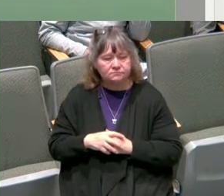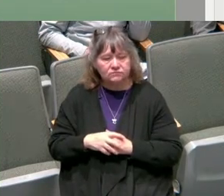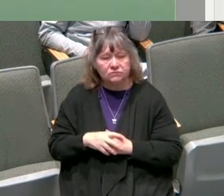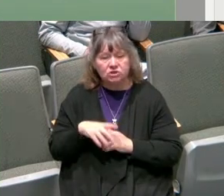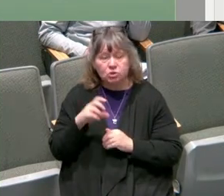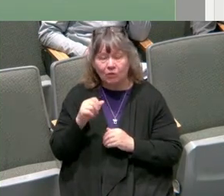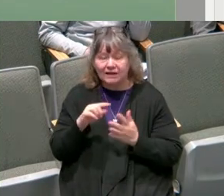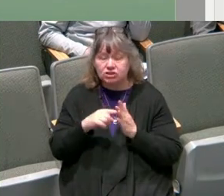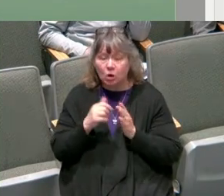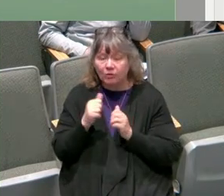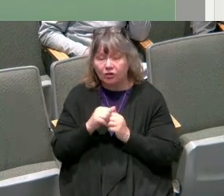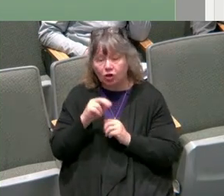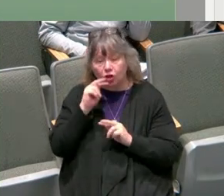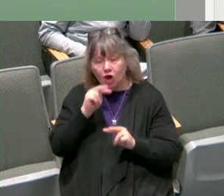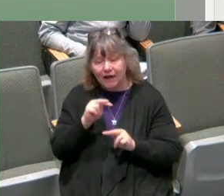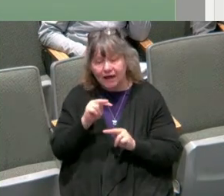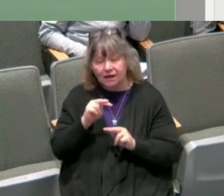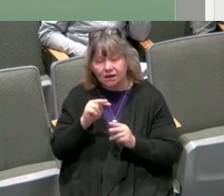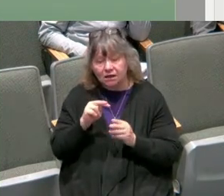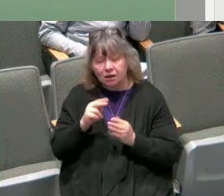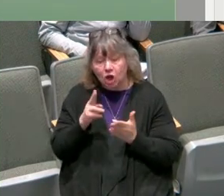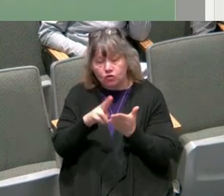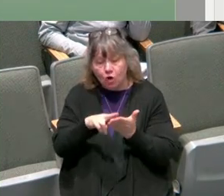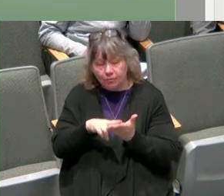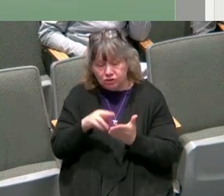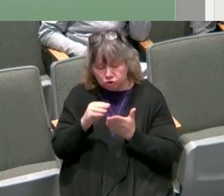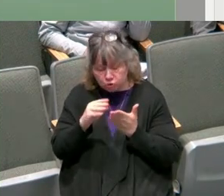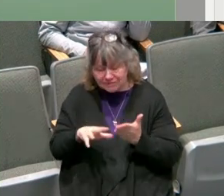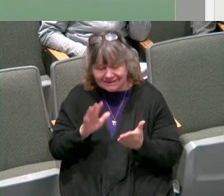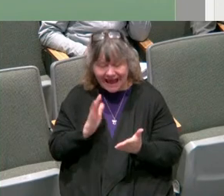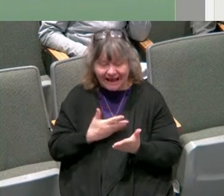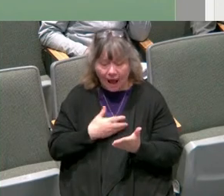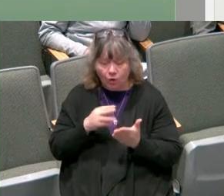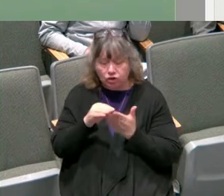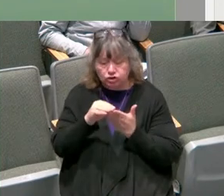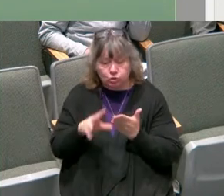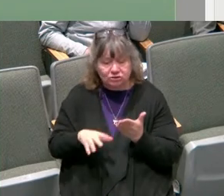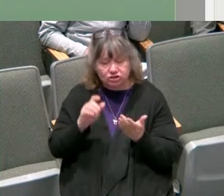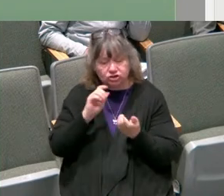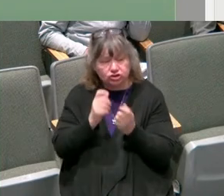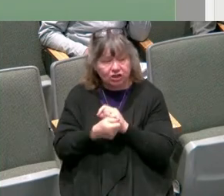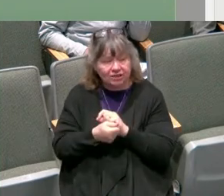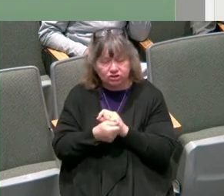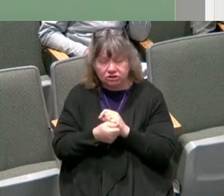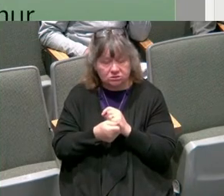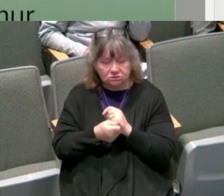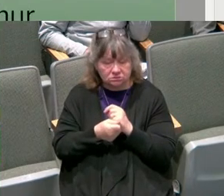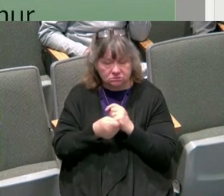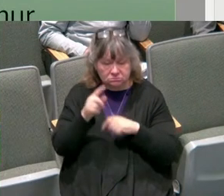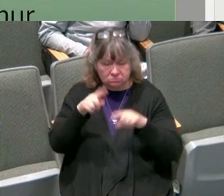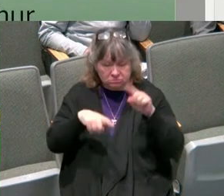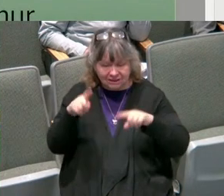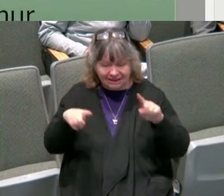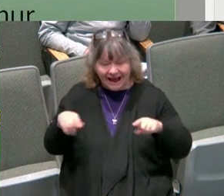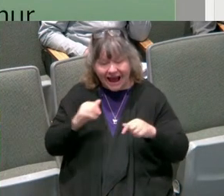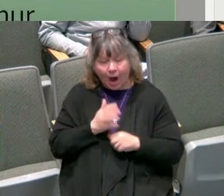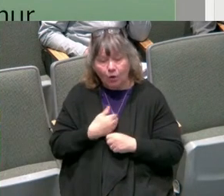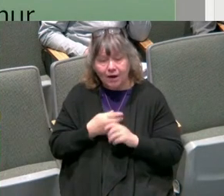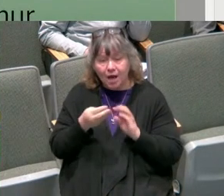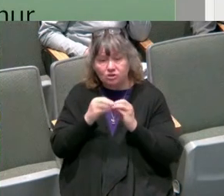so let's start by looking at enrollment numbers and our students changing profiles the enrollment numbers are expanding